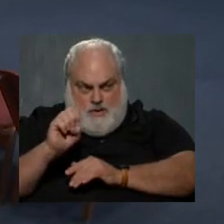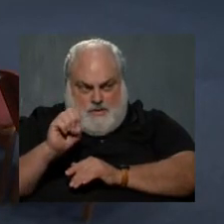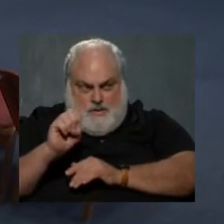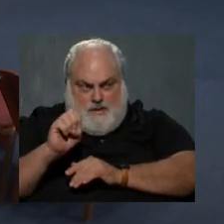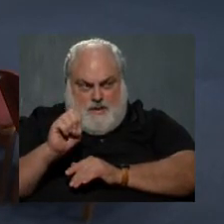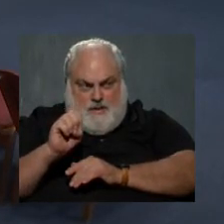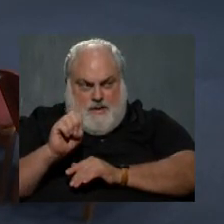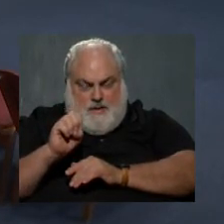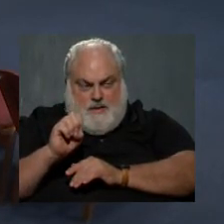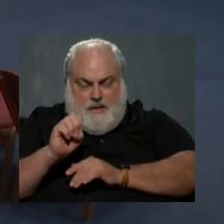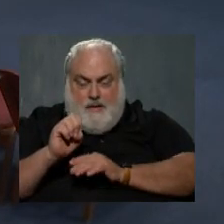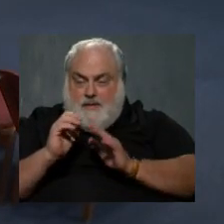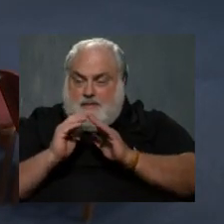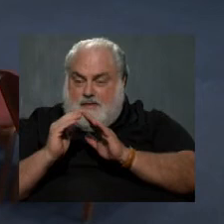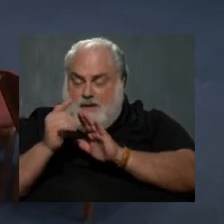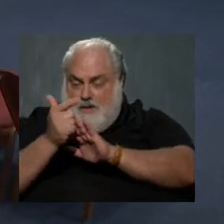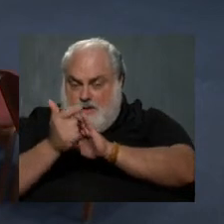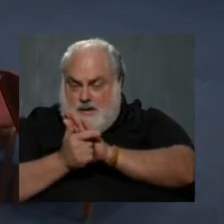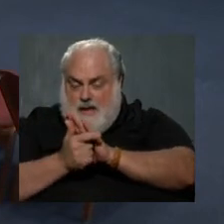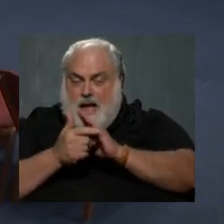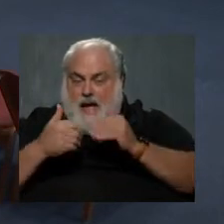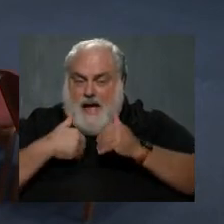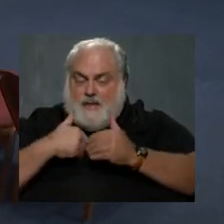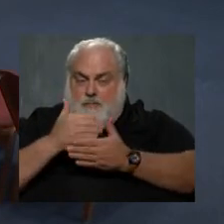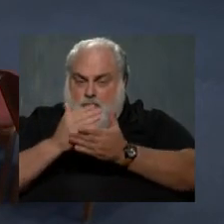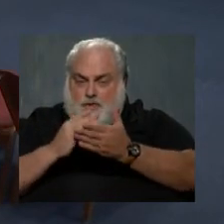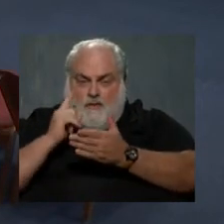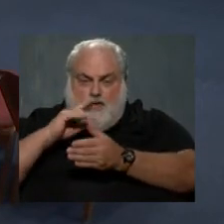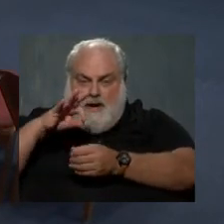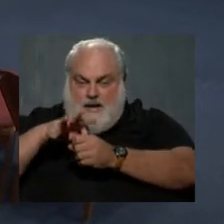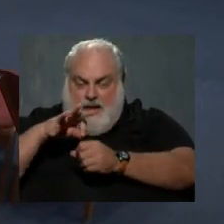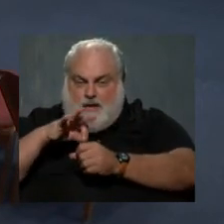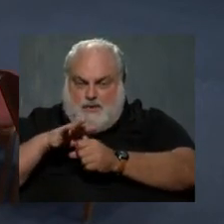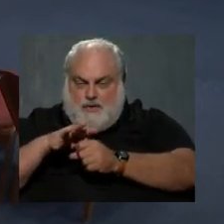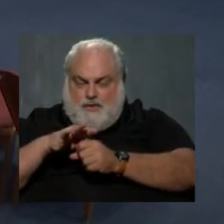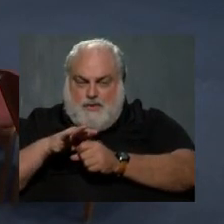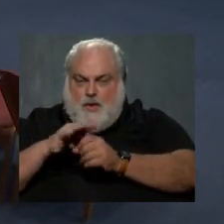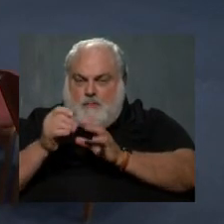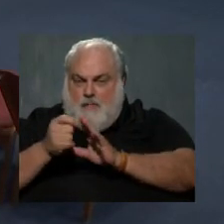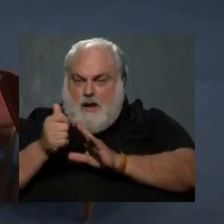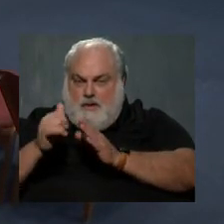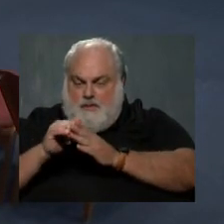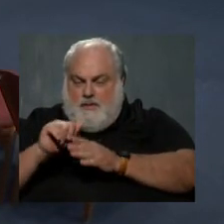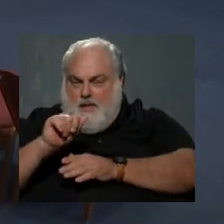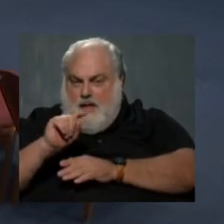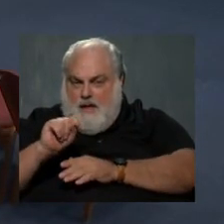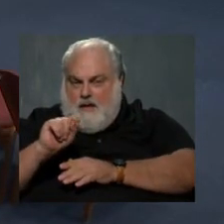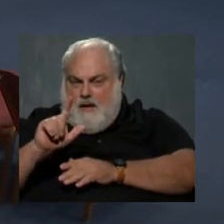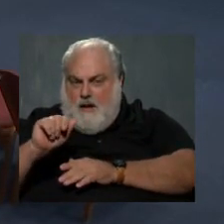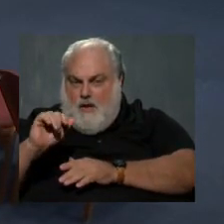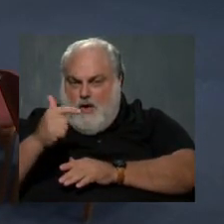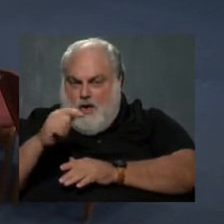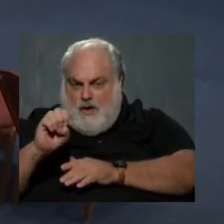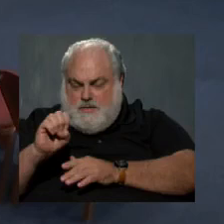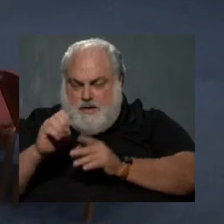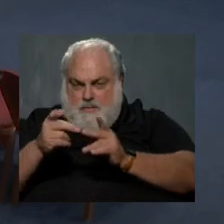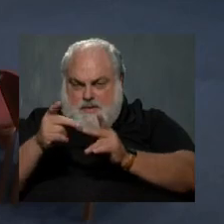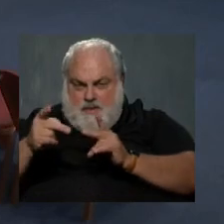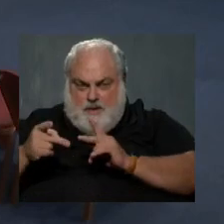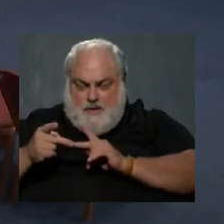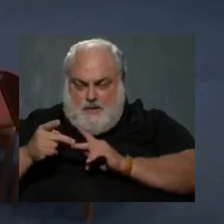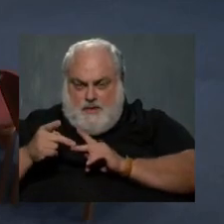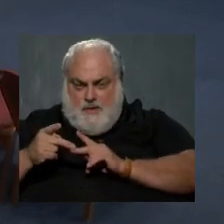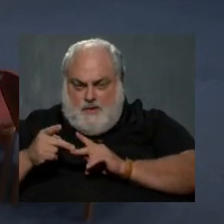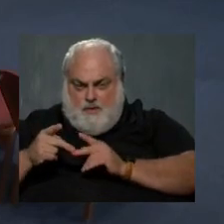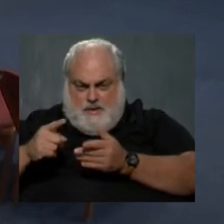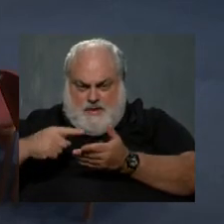Tom. The ordinance also has a provision for an election to abolish the at-large positions. Yes. So, Tom, we're not